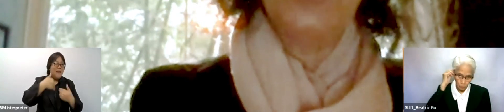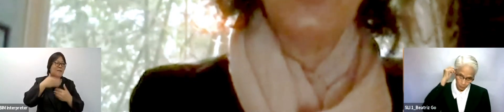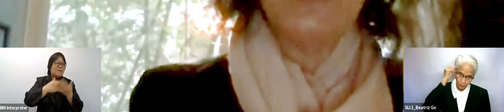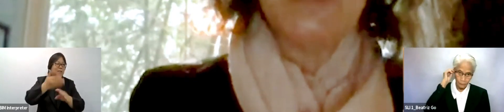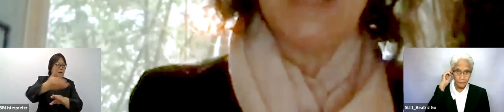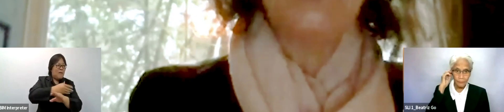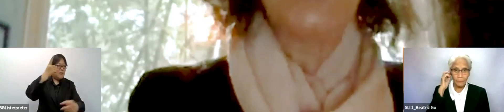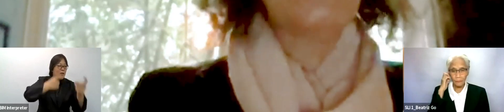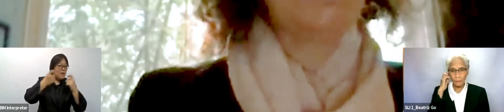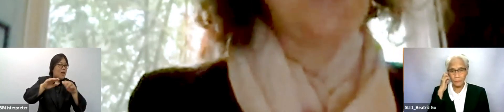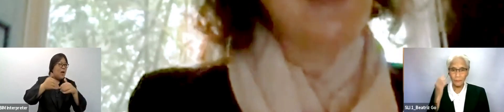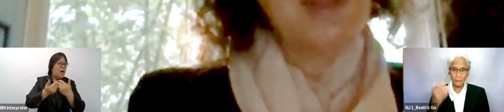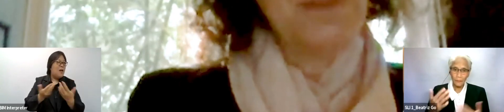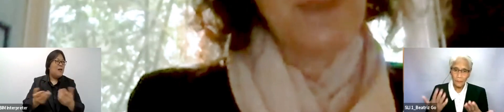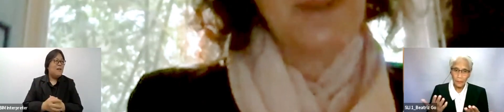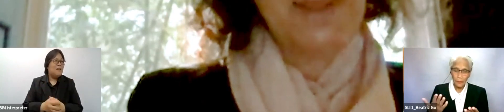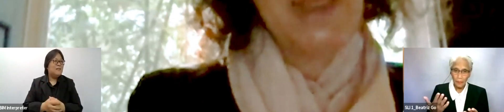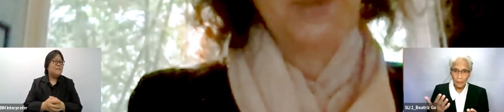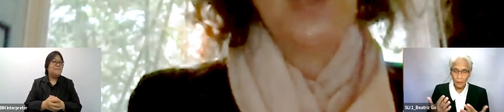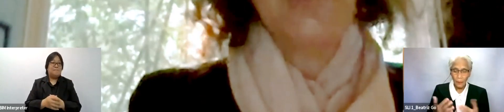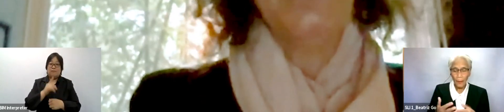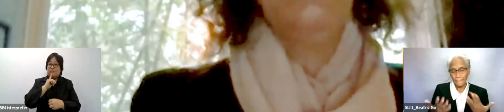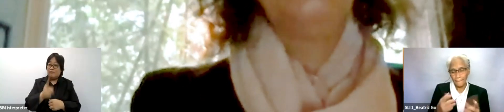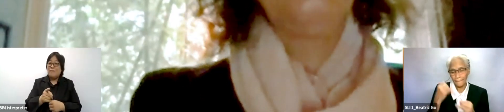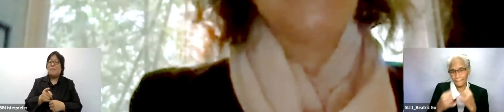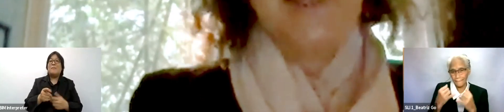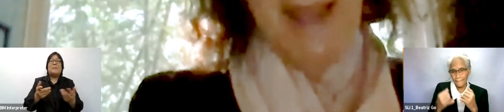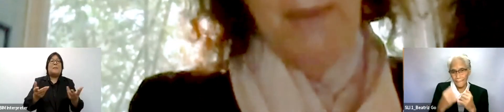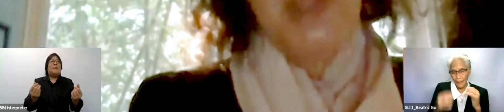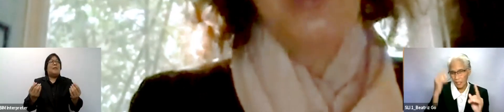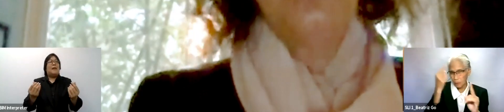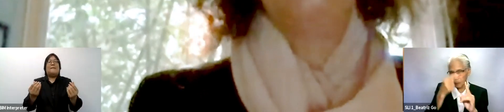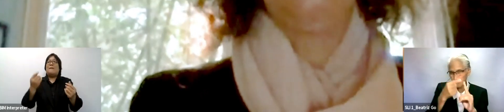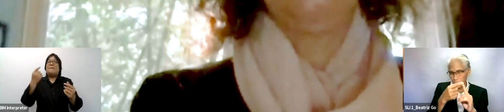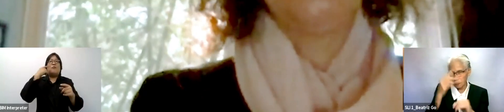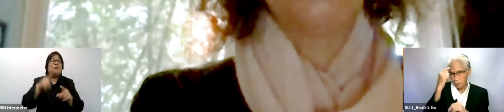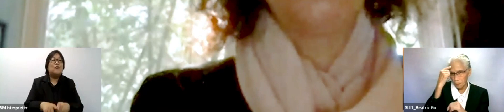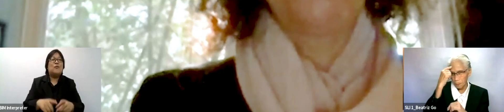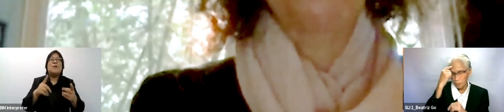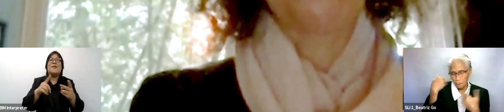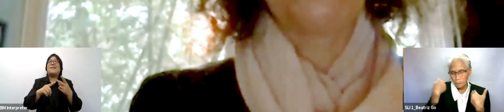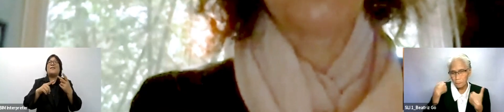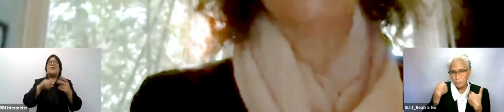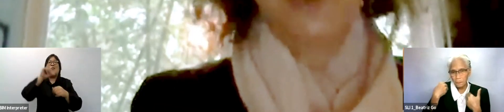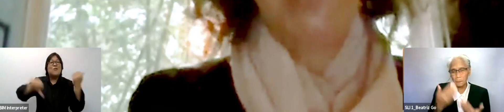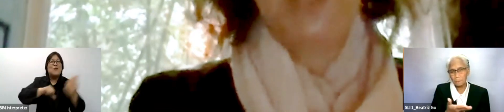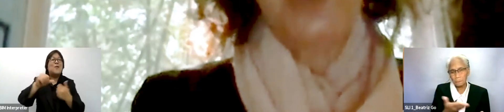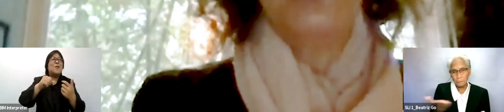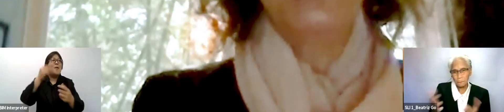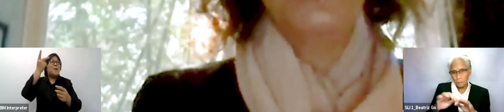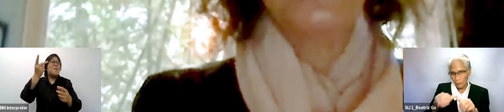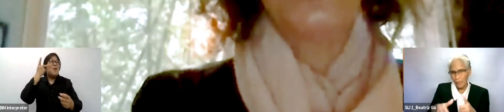of Law and Justice, as well as the capacity building program, the data monitoring and collection